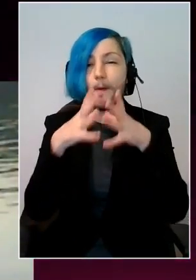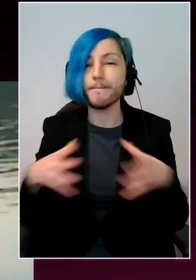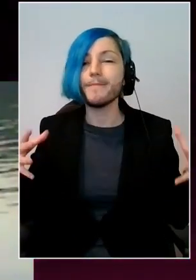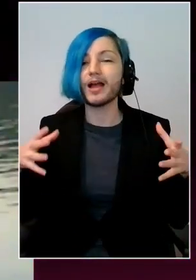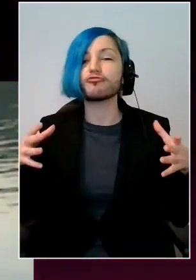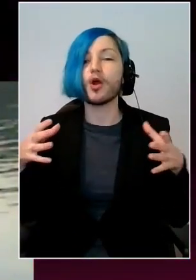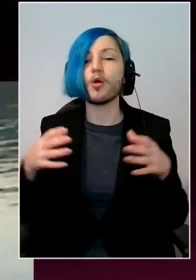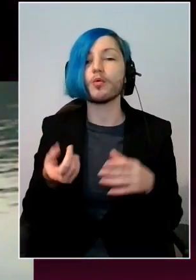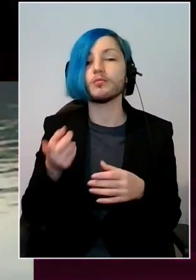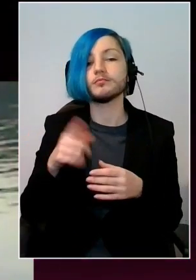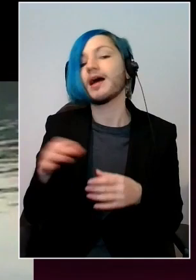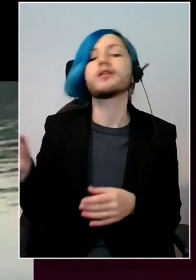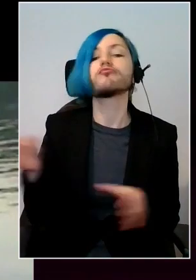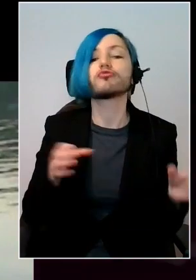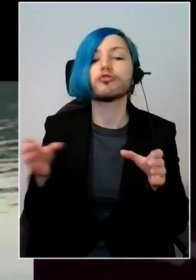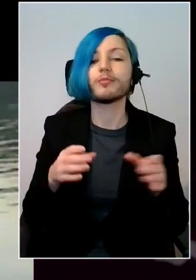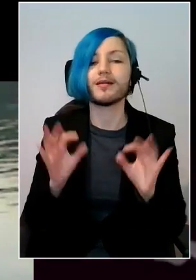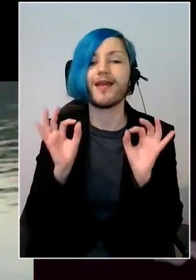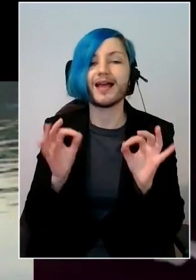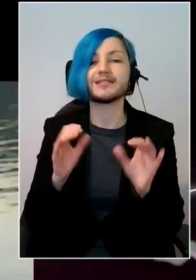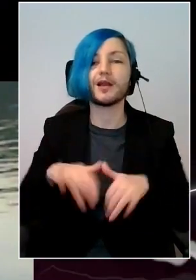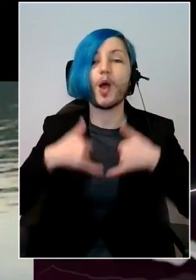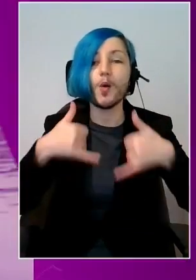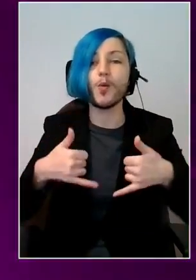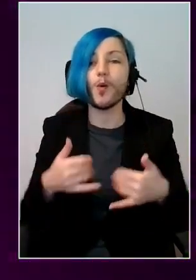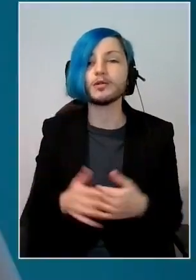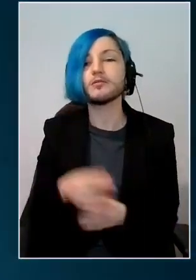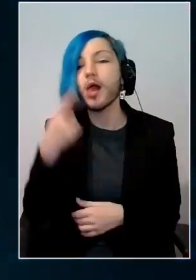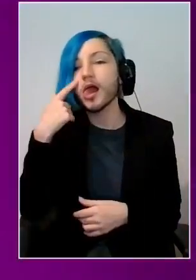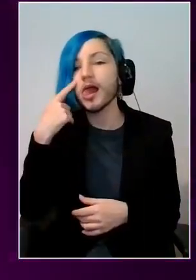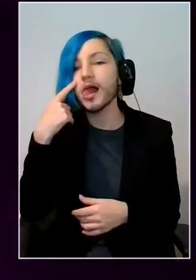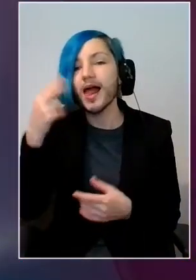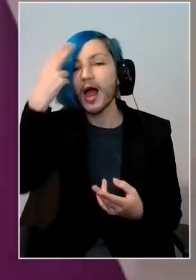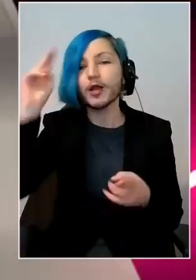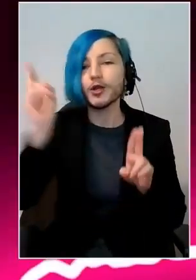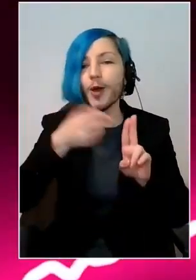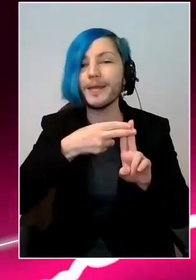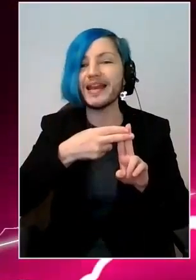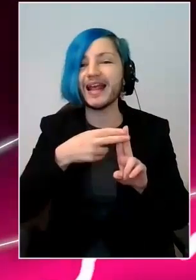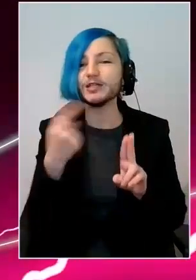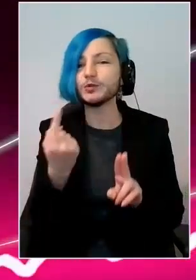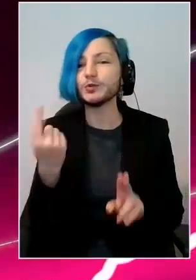Recruitment Excellence Awards. Let's take a look at the nominees.